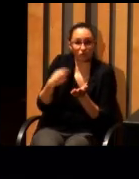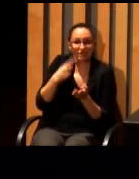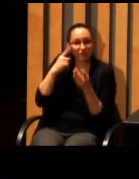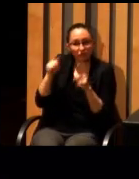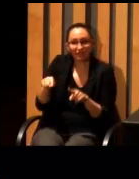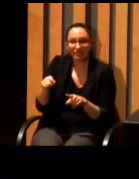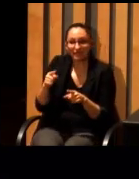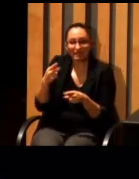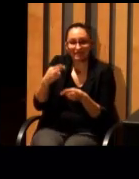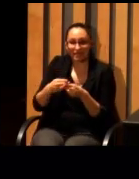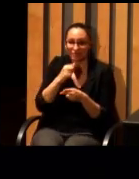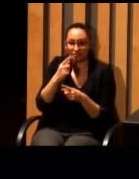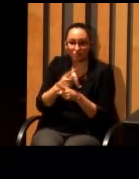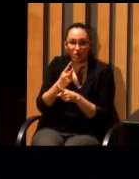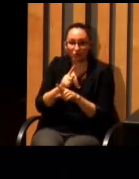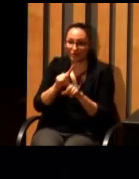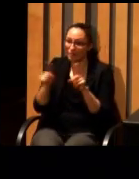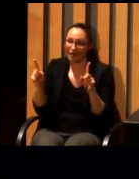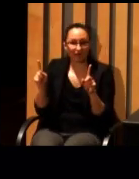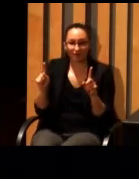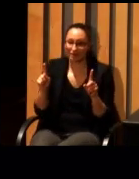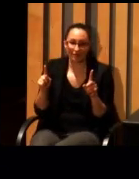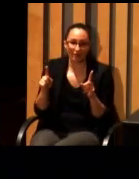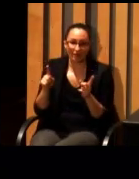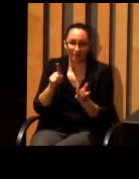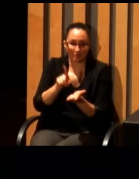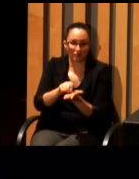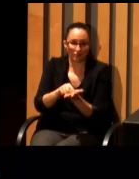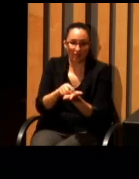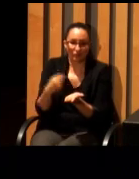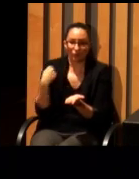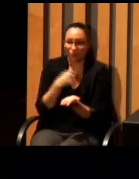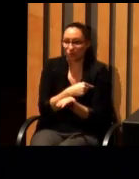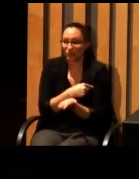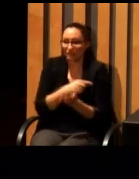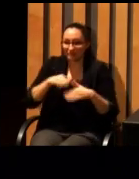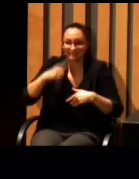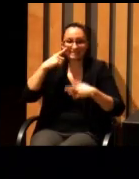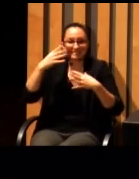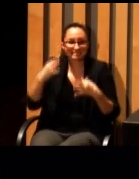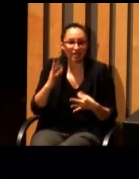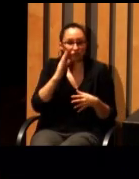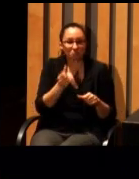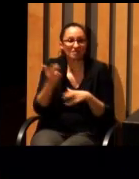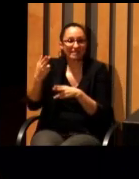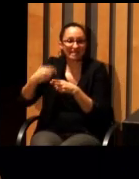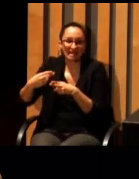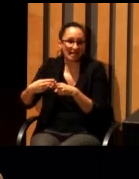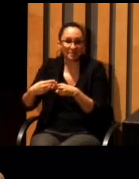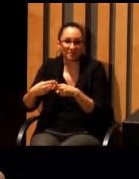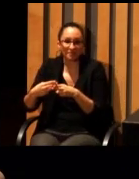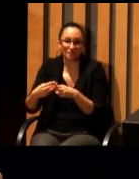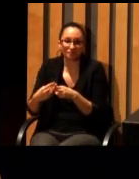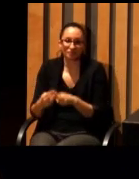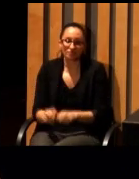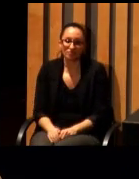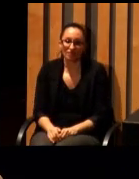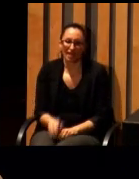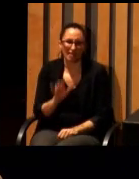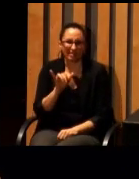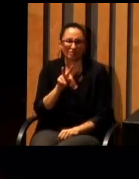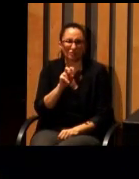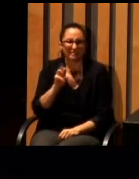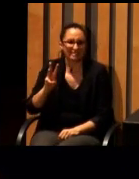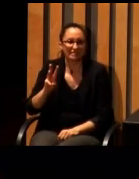inappropriate, but the paper has never, as such, decided to actually abolish the nickname. And as far as the,